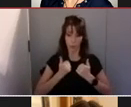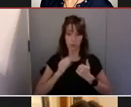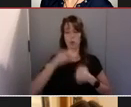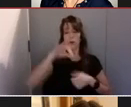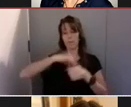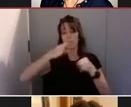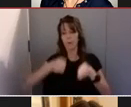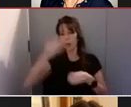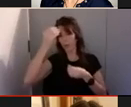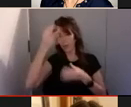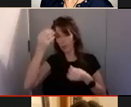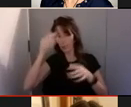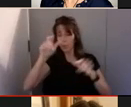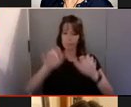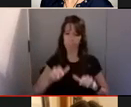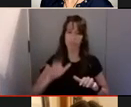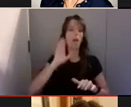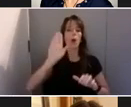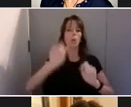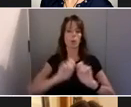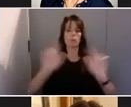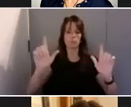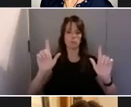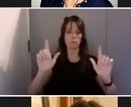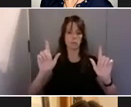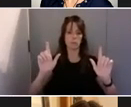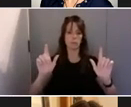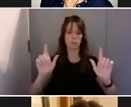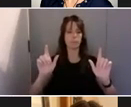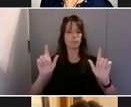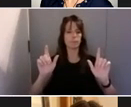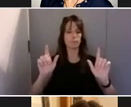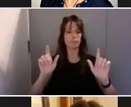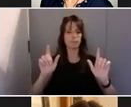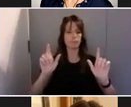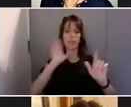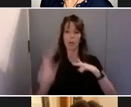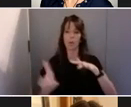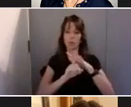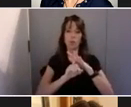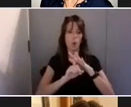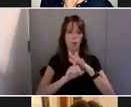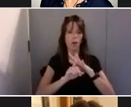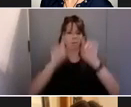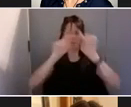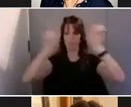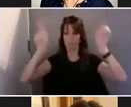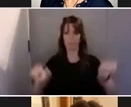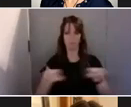information, and it will give you, it will show up a dashboard like this. So